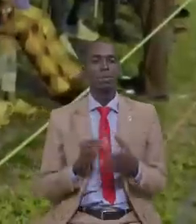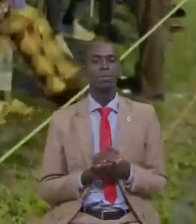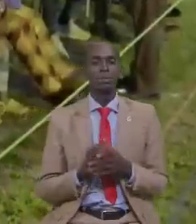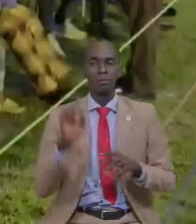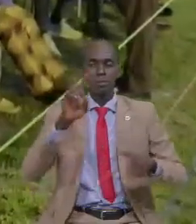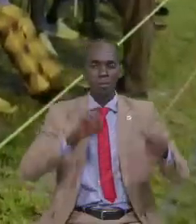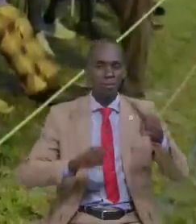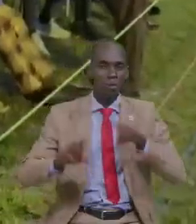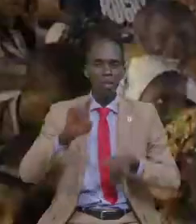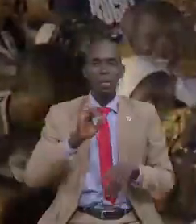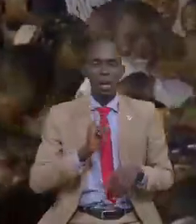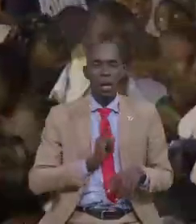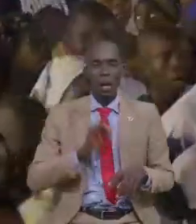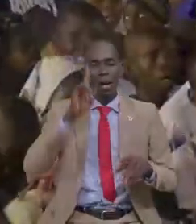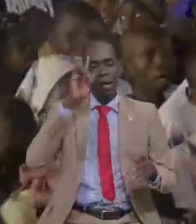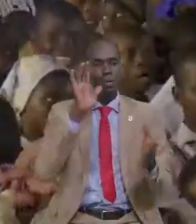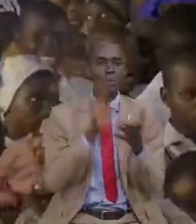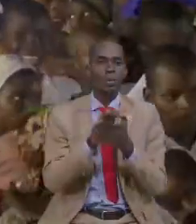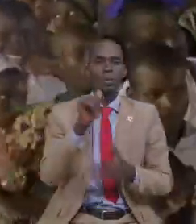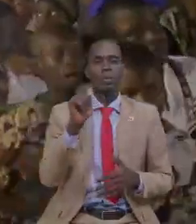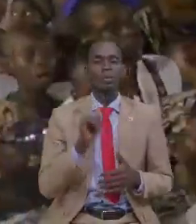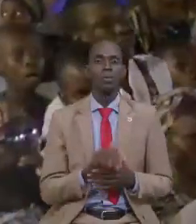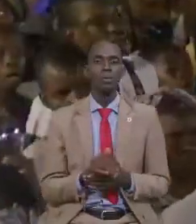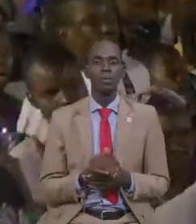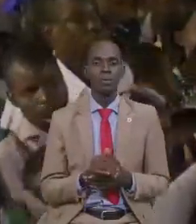I believe.